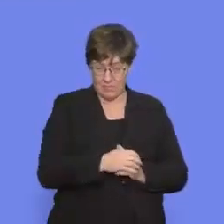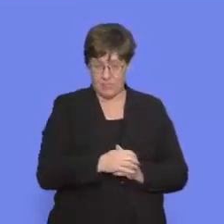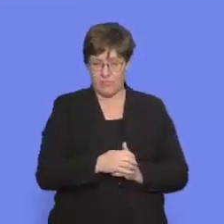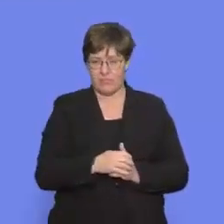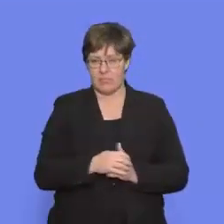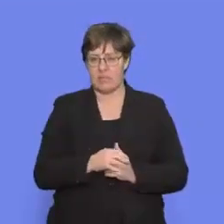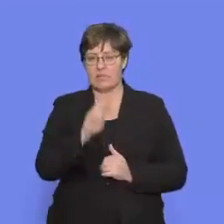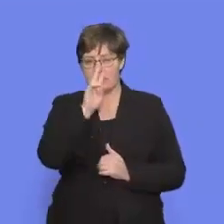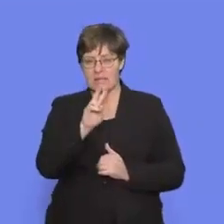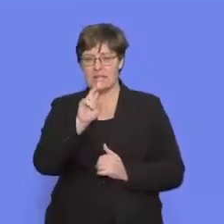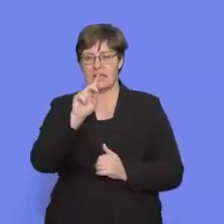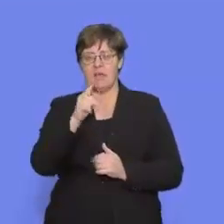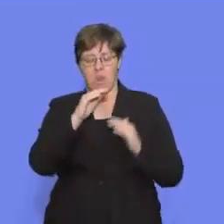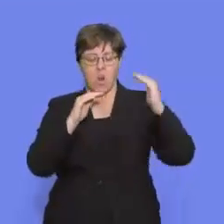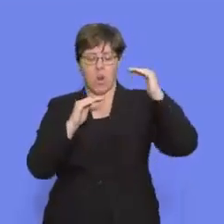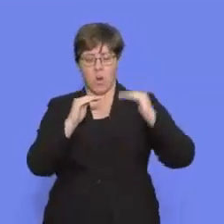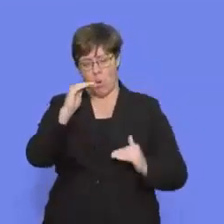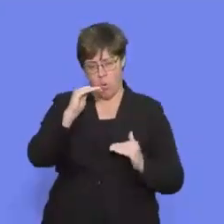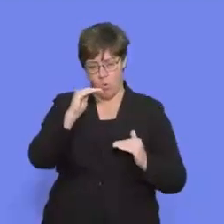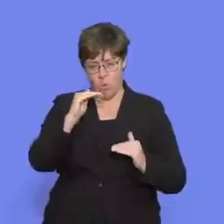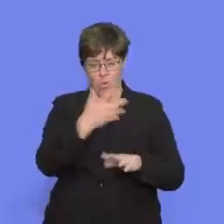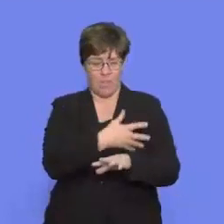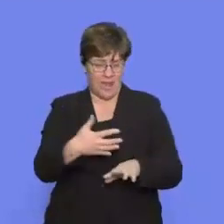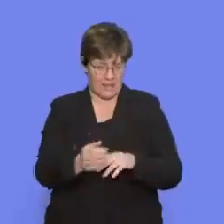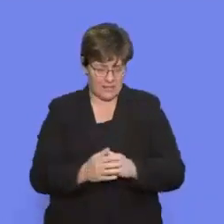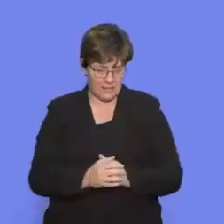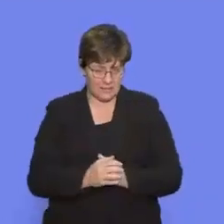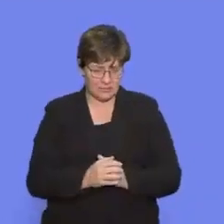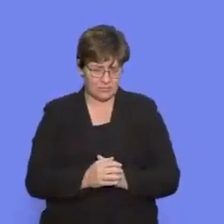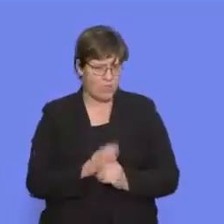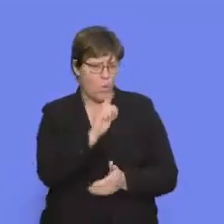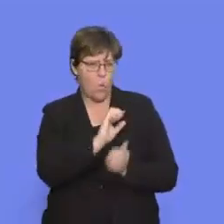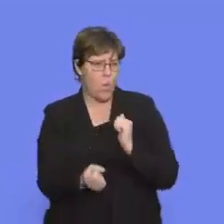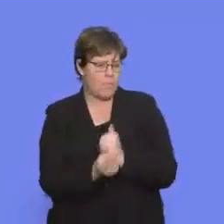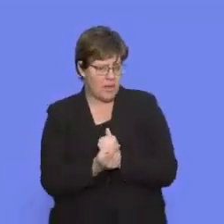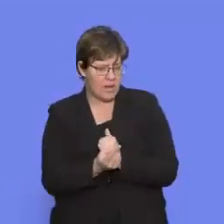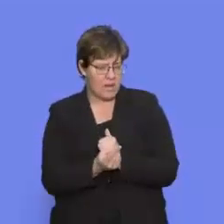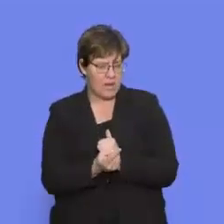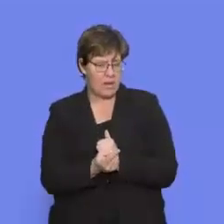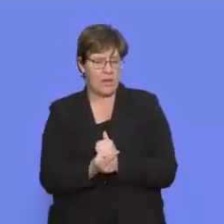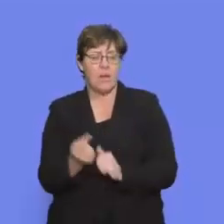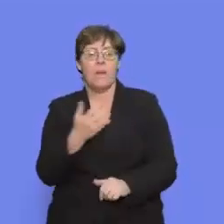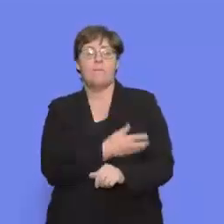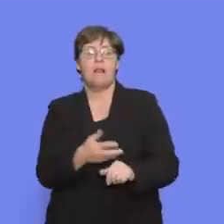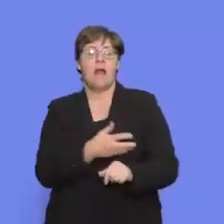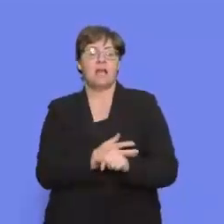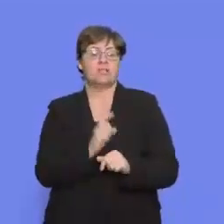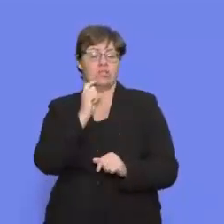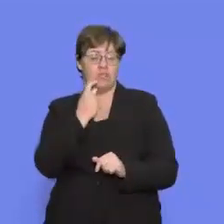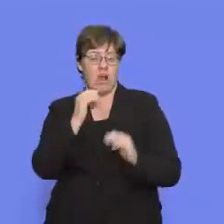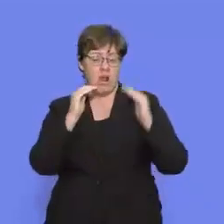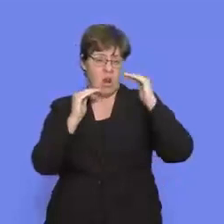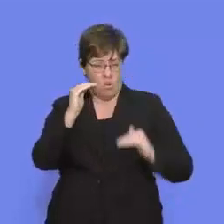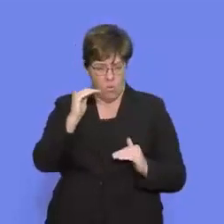So what is going to happen if that blood glucose is low or the level has dropped?